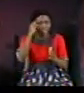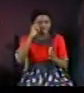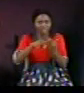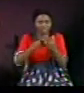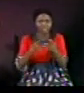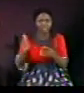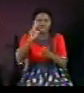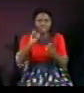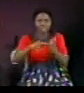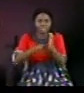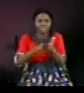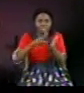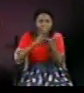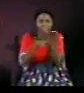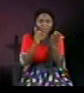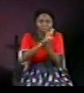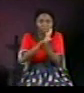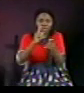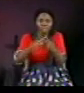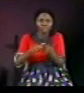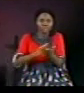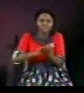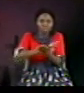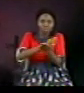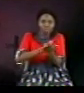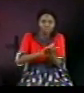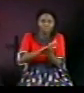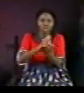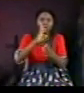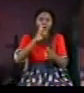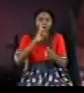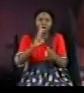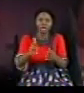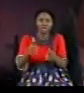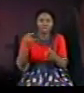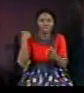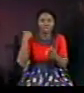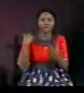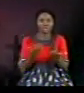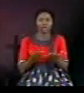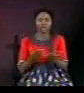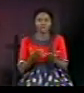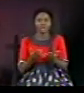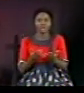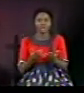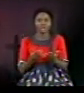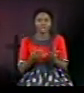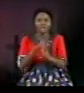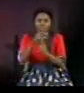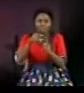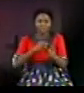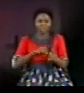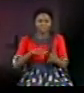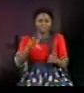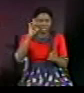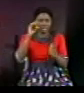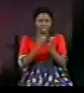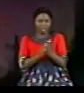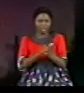to rub her shoulder. He started using it to rub her shoulder. When I discovered like that, I said,